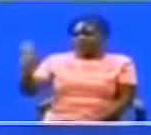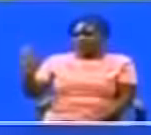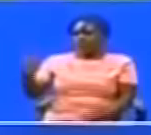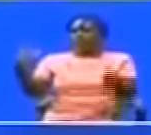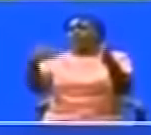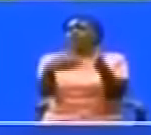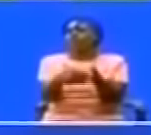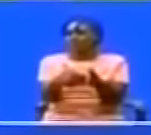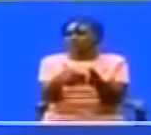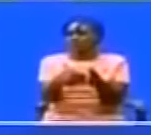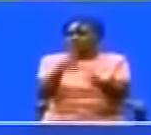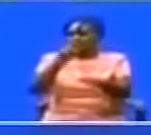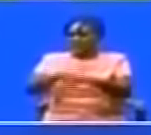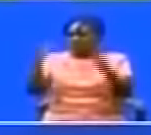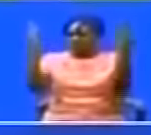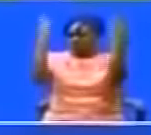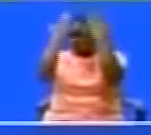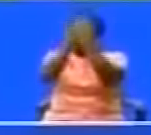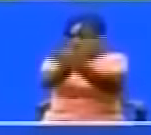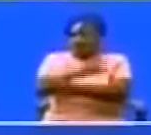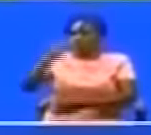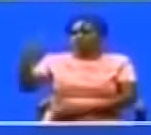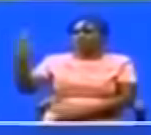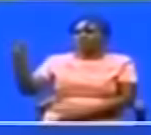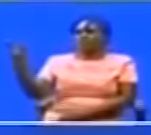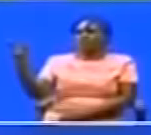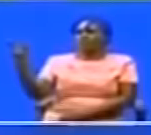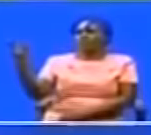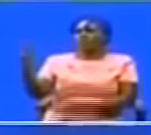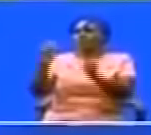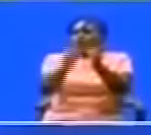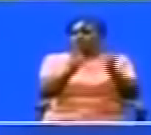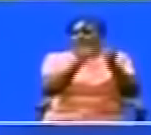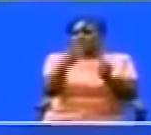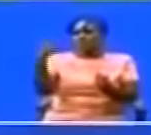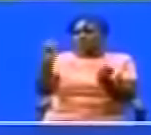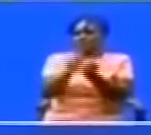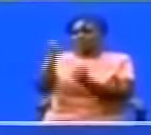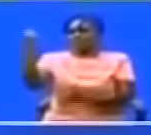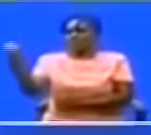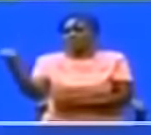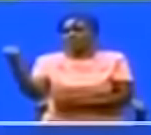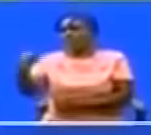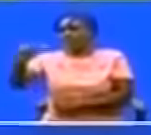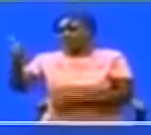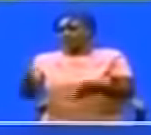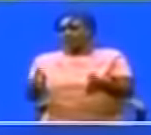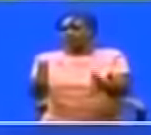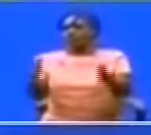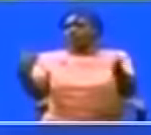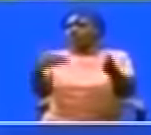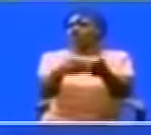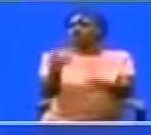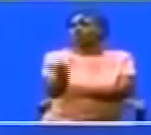be closed at midnight, that will be on 24th of October 2015. Other roads will